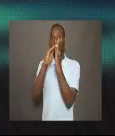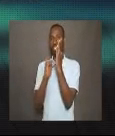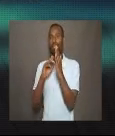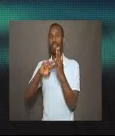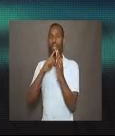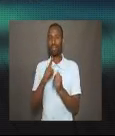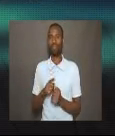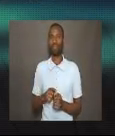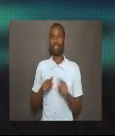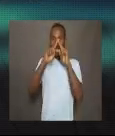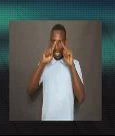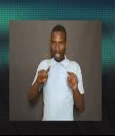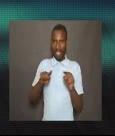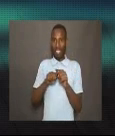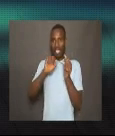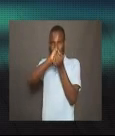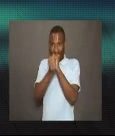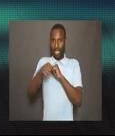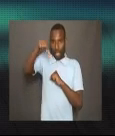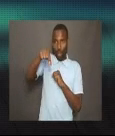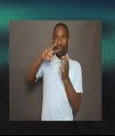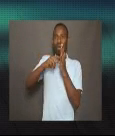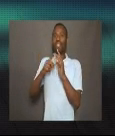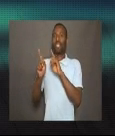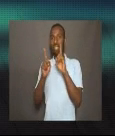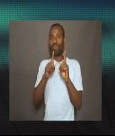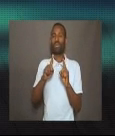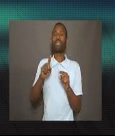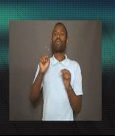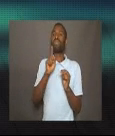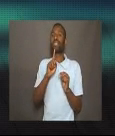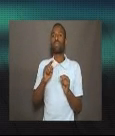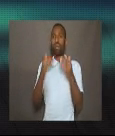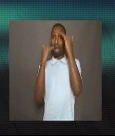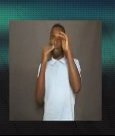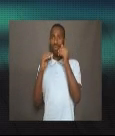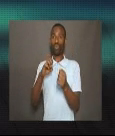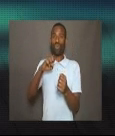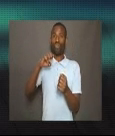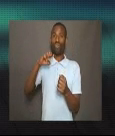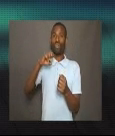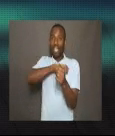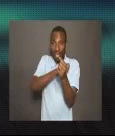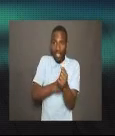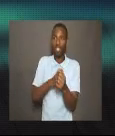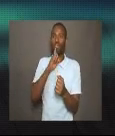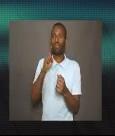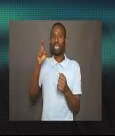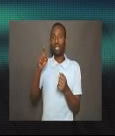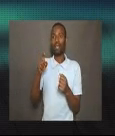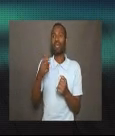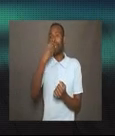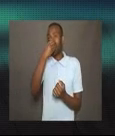Delta Q is the amount of energy transferred to the system when it is heated by